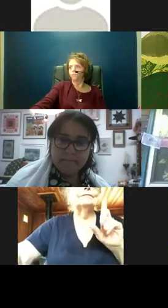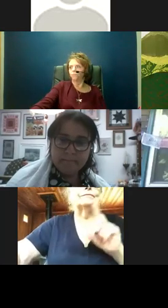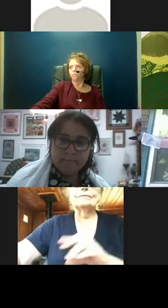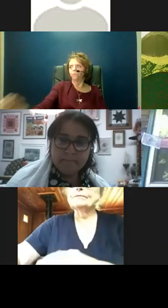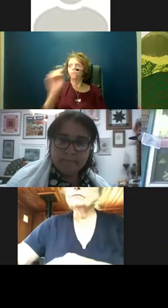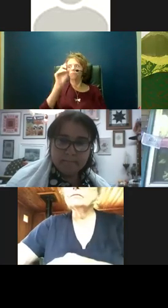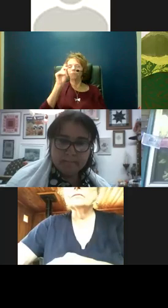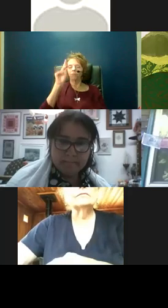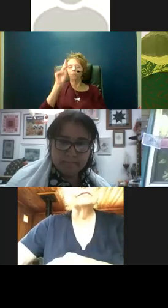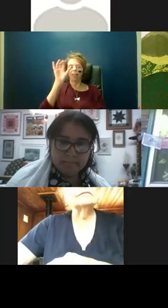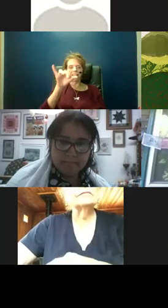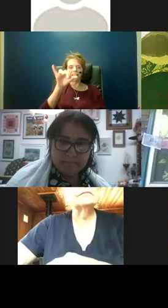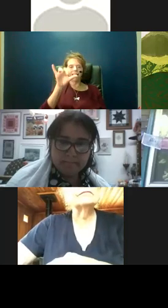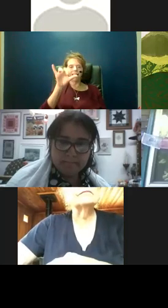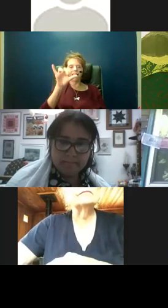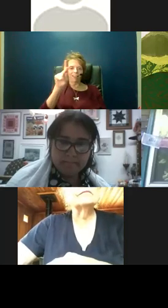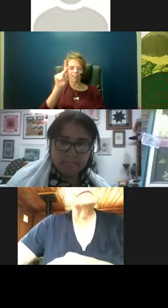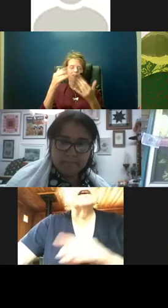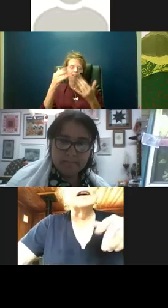Okay, there's the link. See if that works.